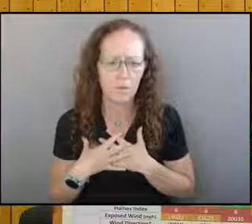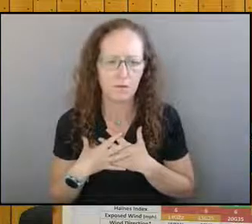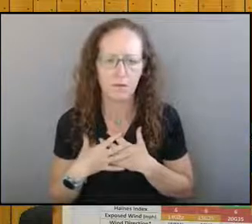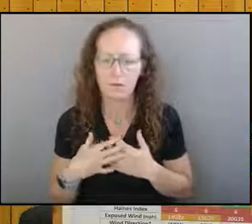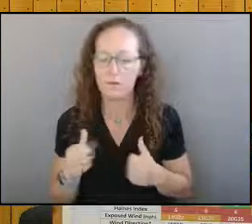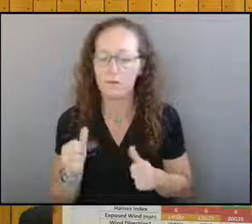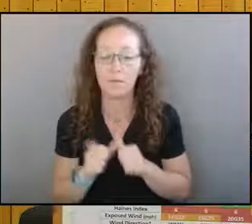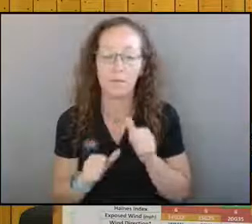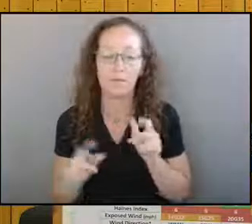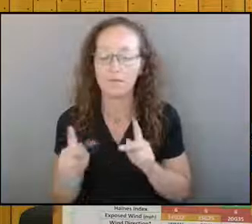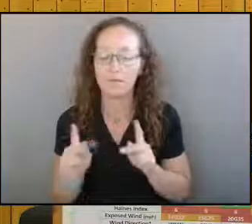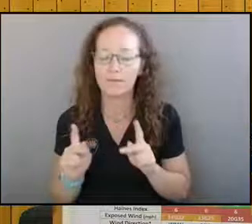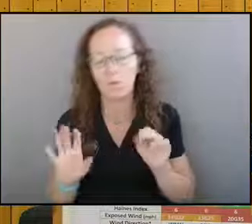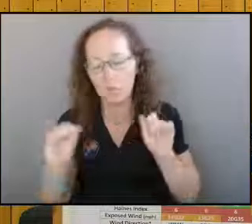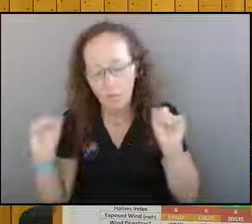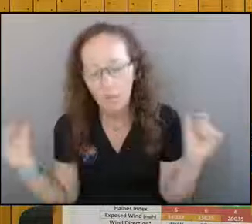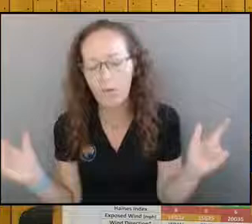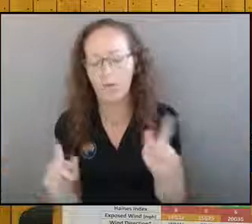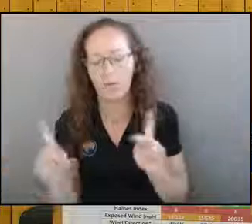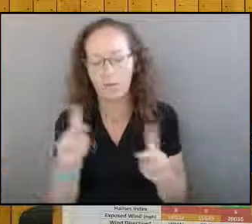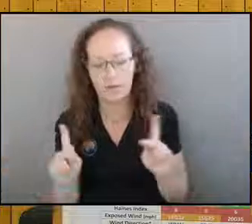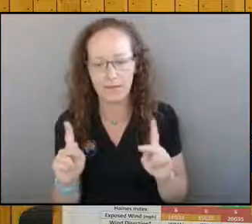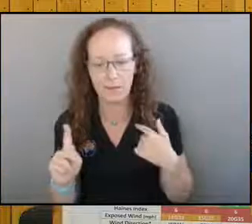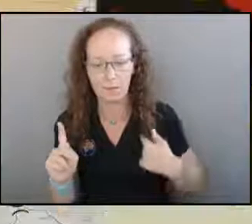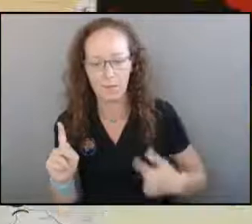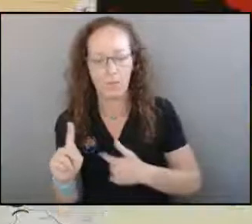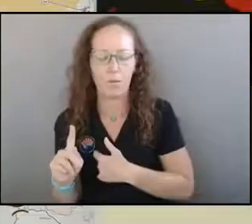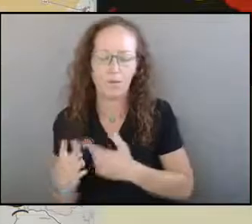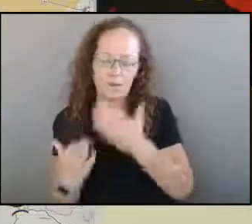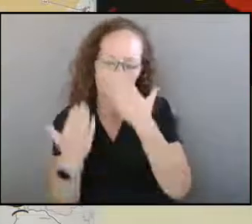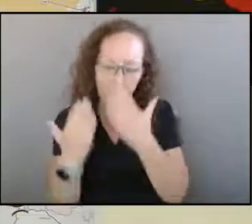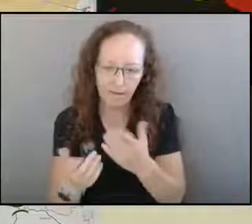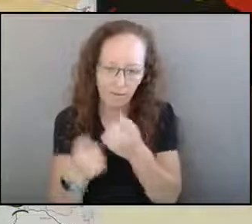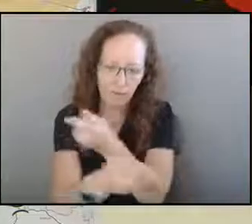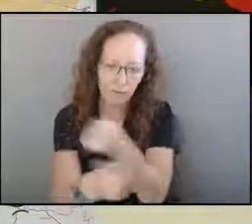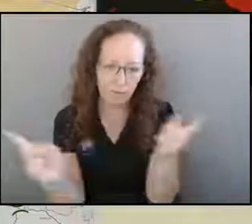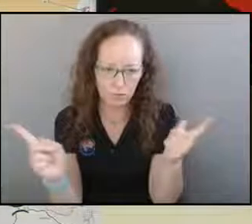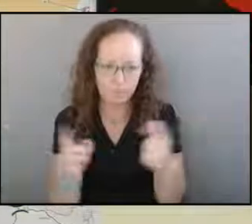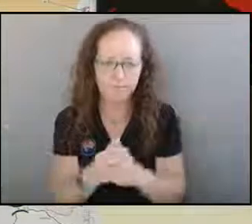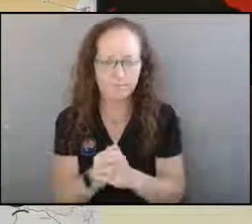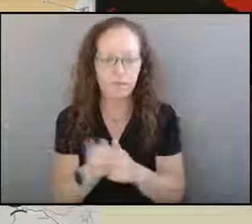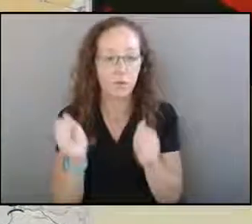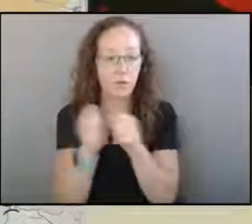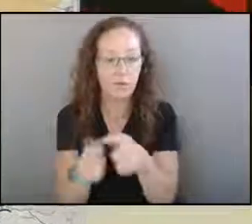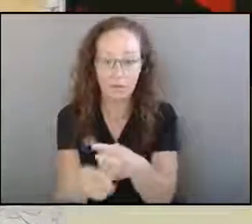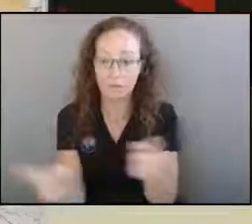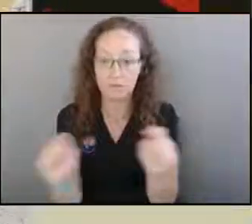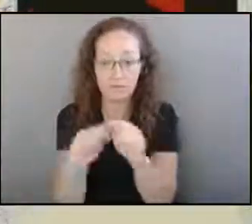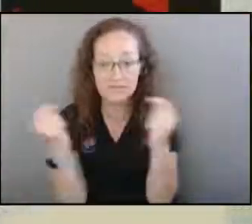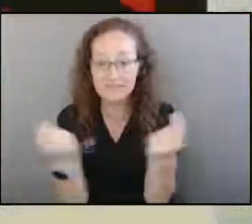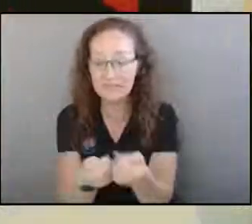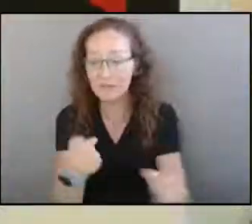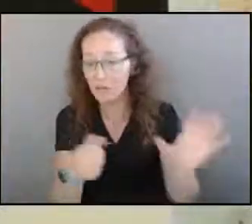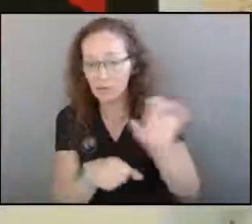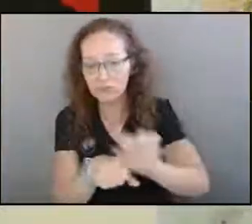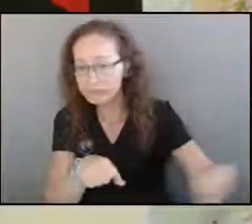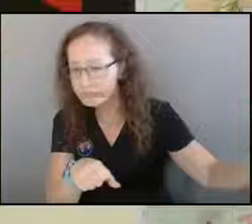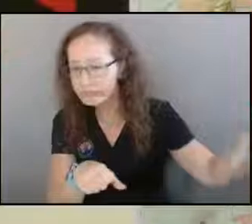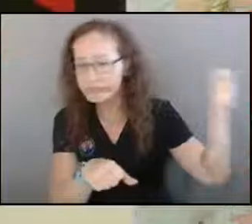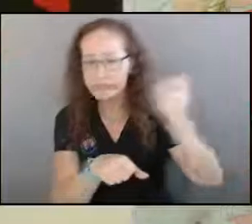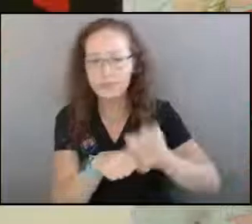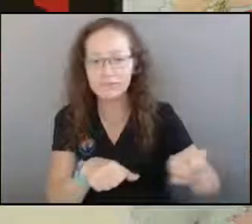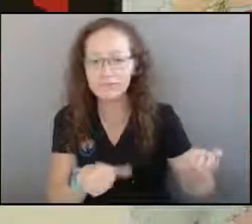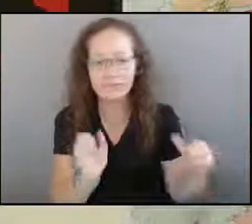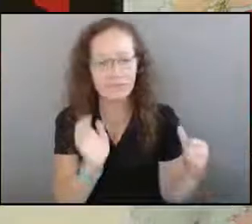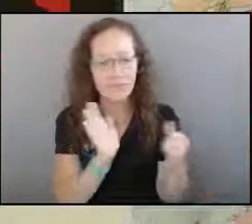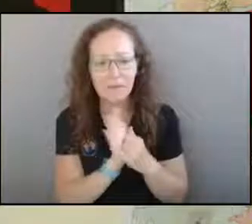actually everyone, we thank you all, because without all of you working as hard as you have been, we wouldn't have ever been able